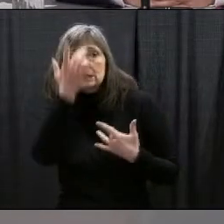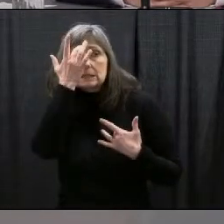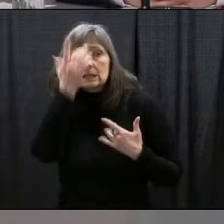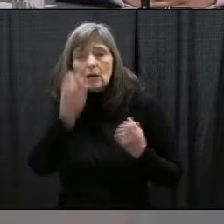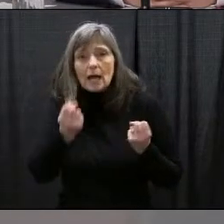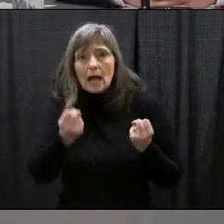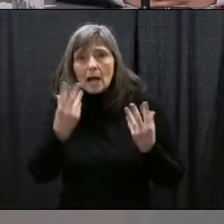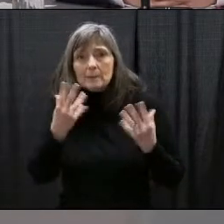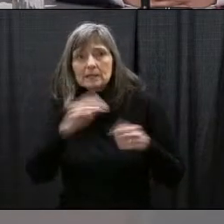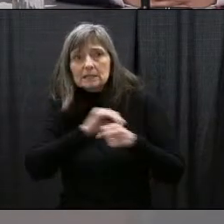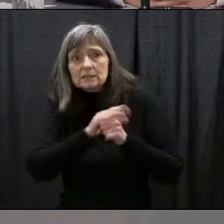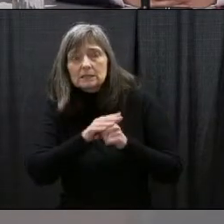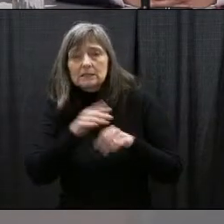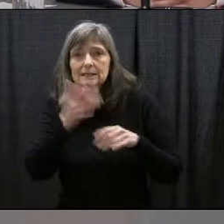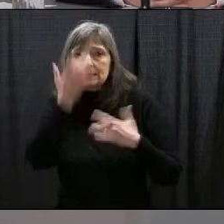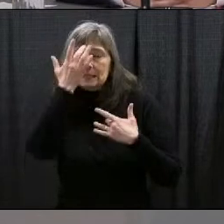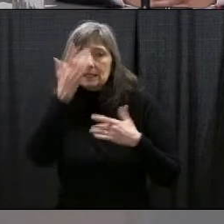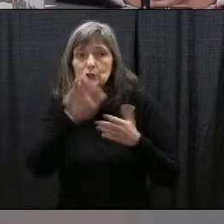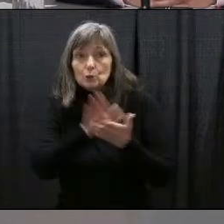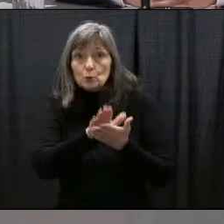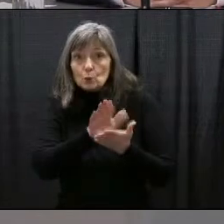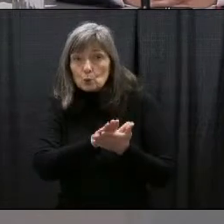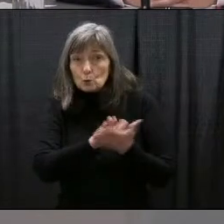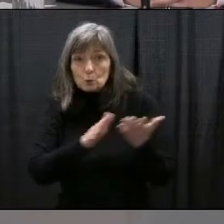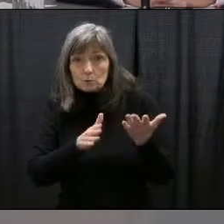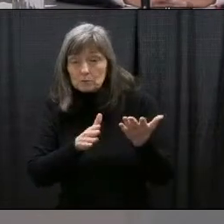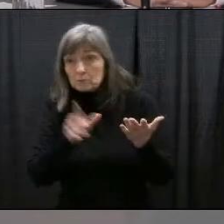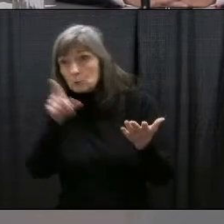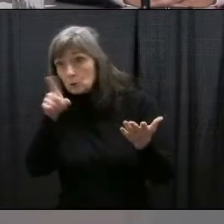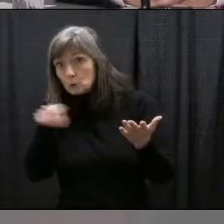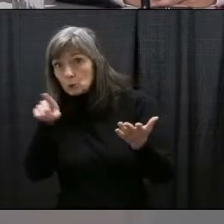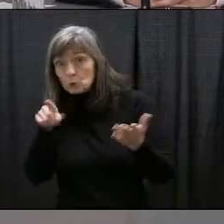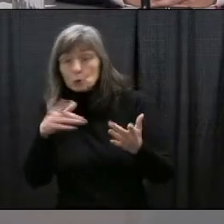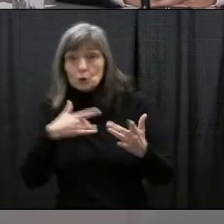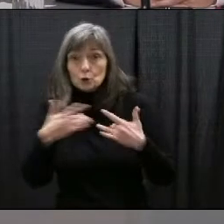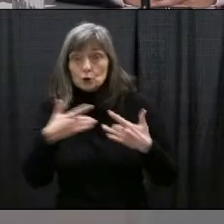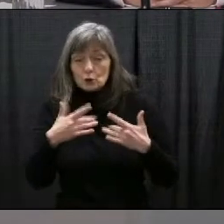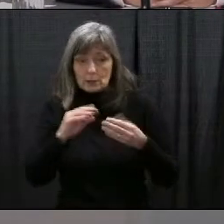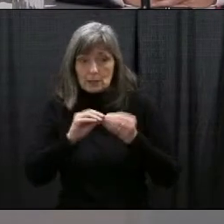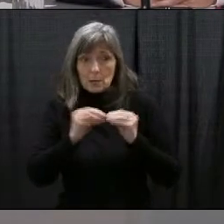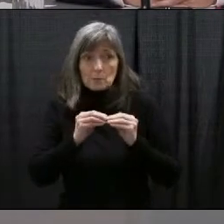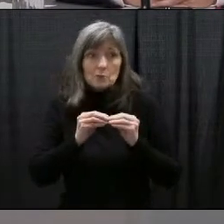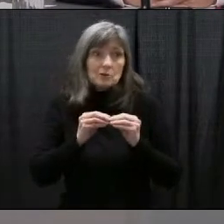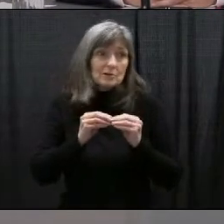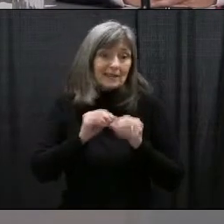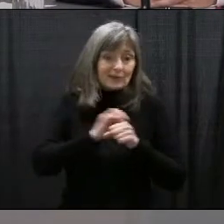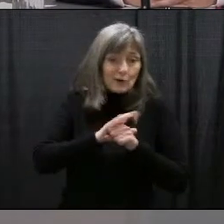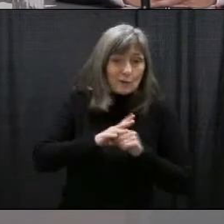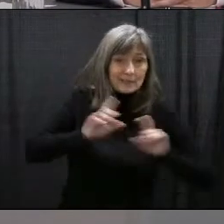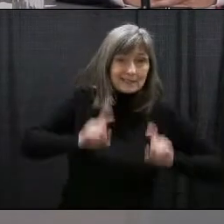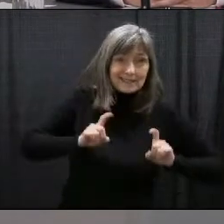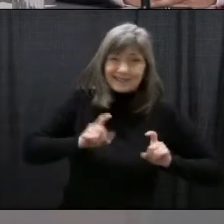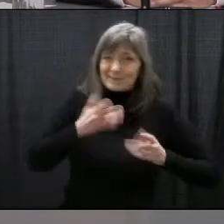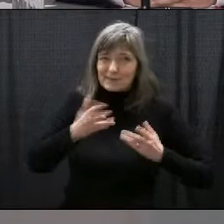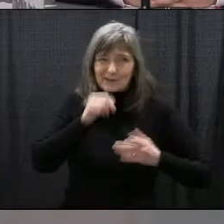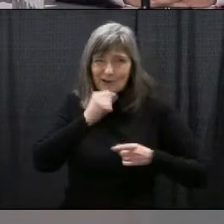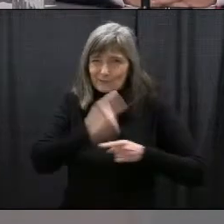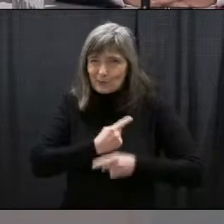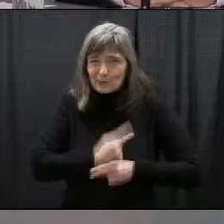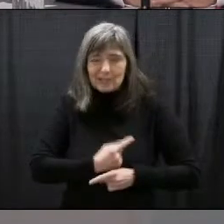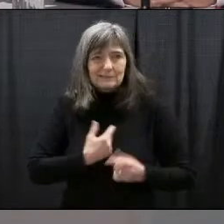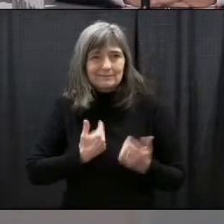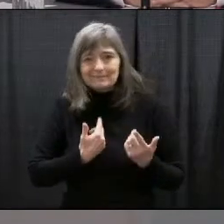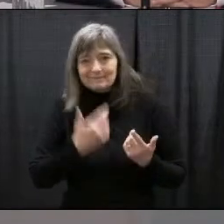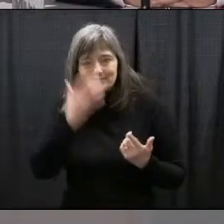the level of virus within the classrooms? And how concerned are you that some of those numbers, like the COVID testing, may not be accurate because